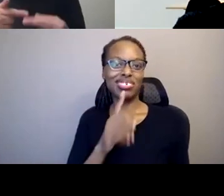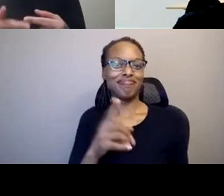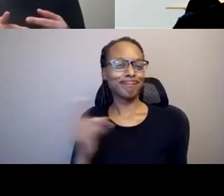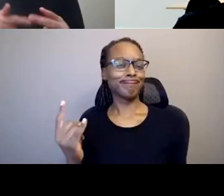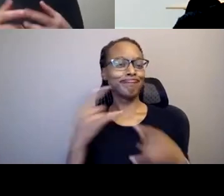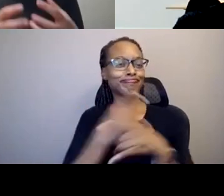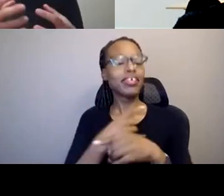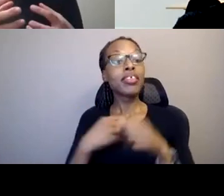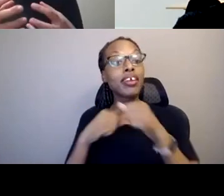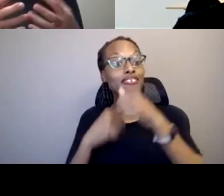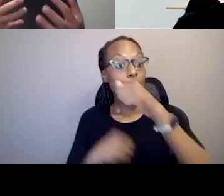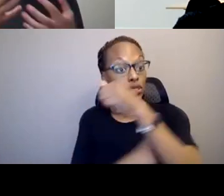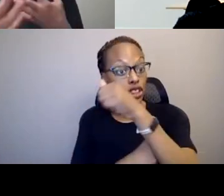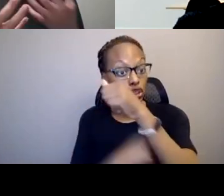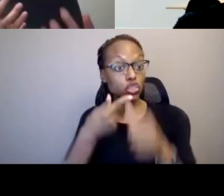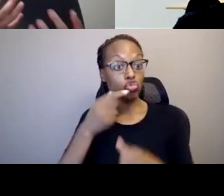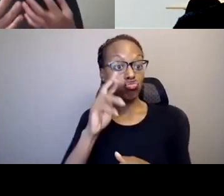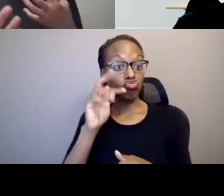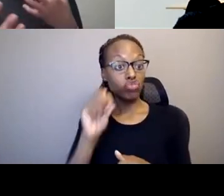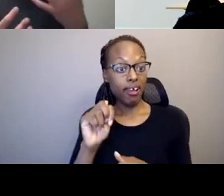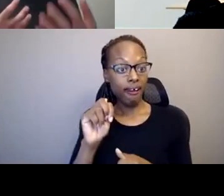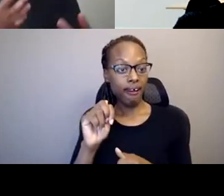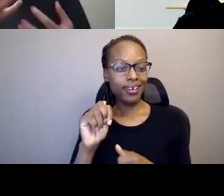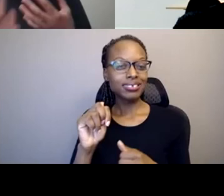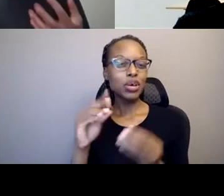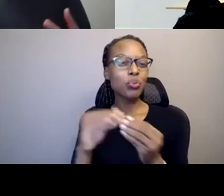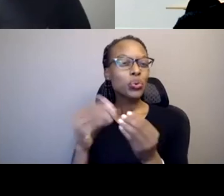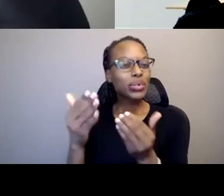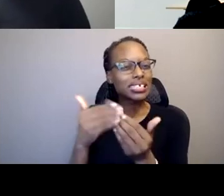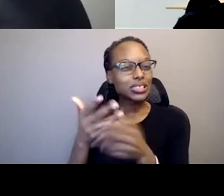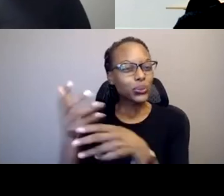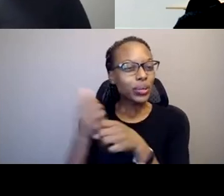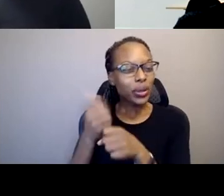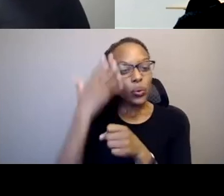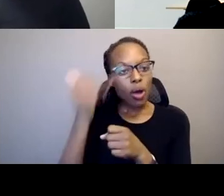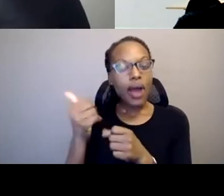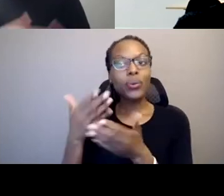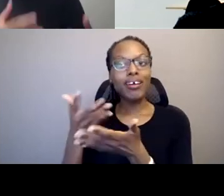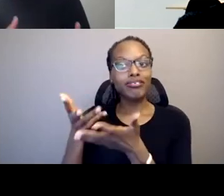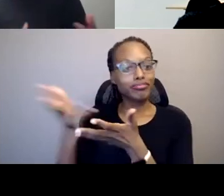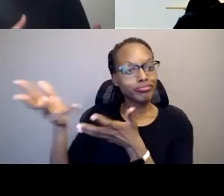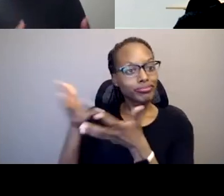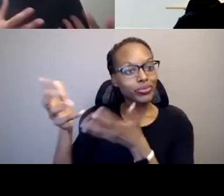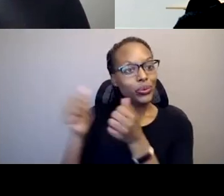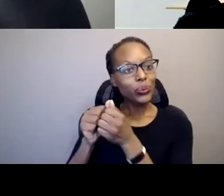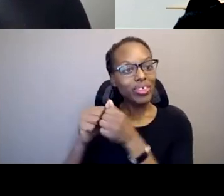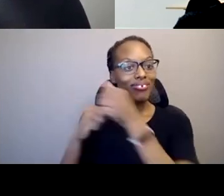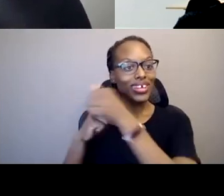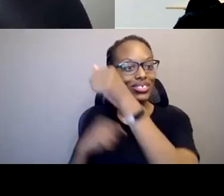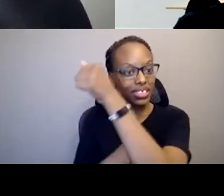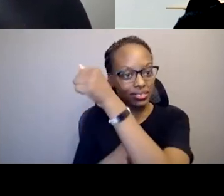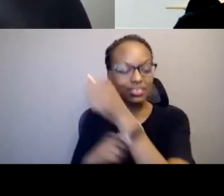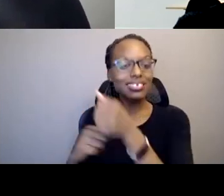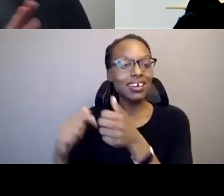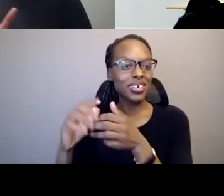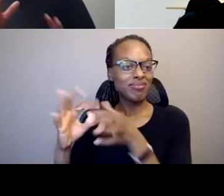little easier to get in that there's always a conversation with them. There's a kind of relationship you build. But with the NEA and NEH and IMLs, the federal